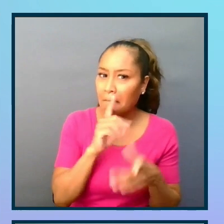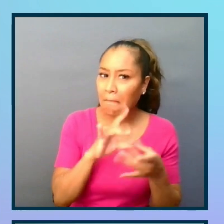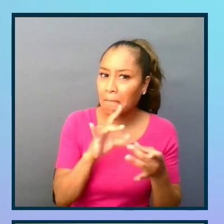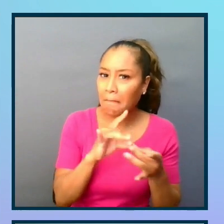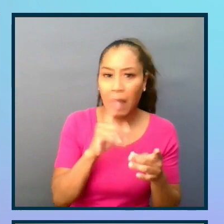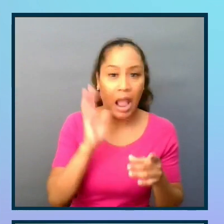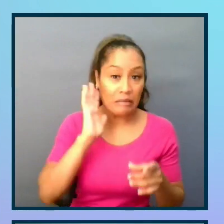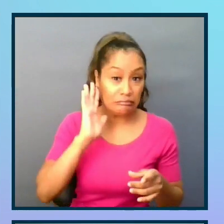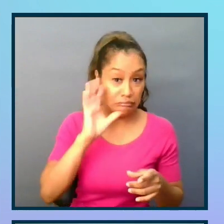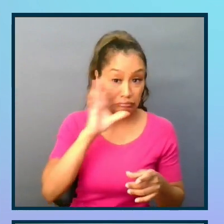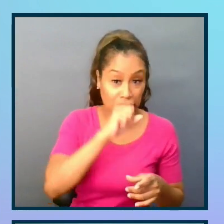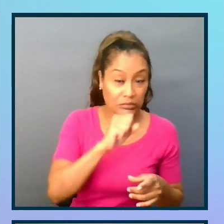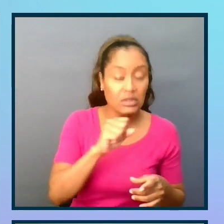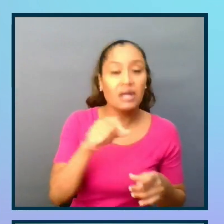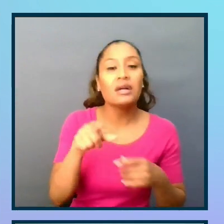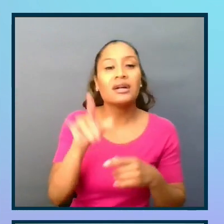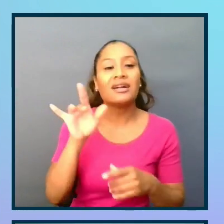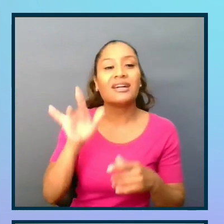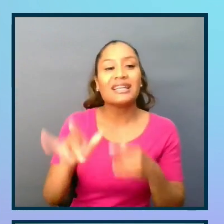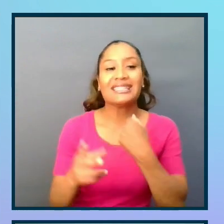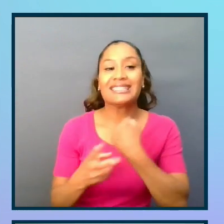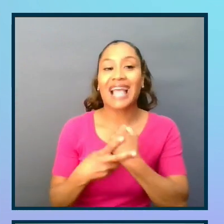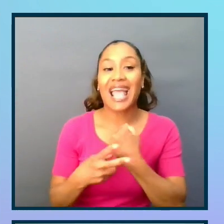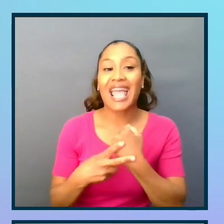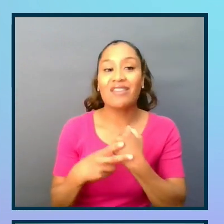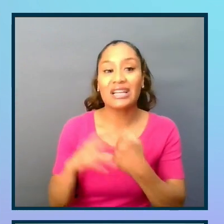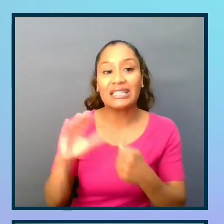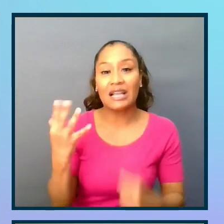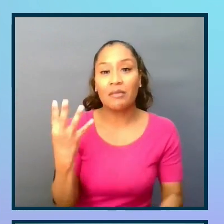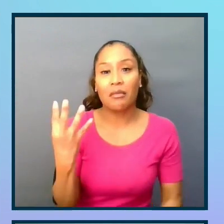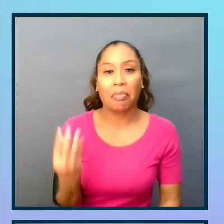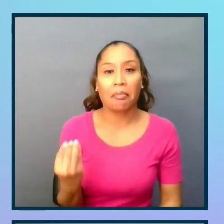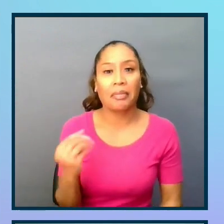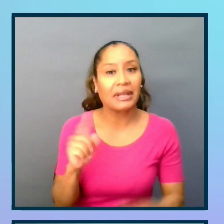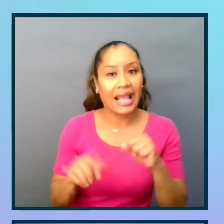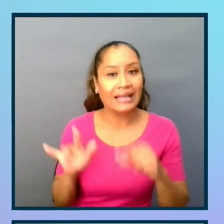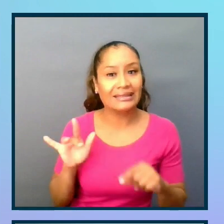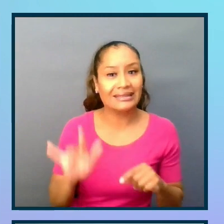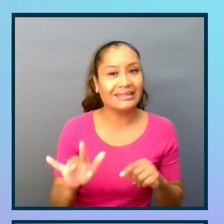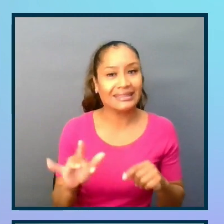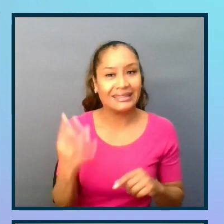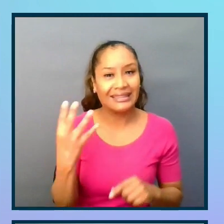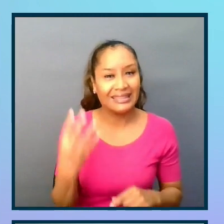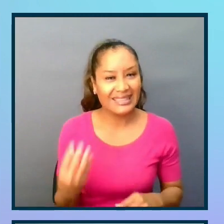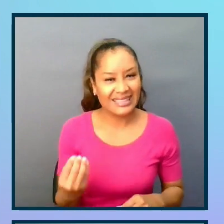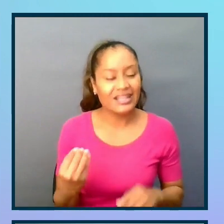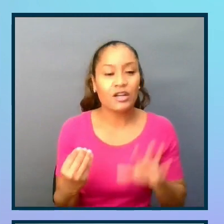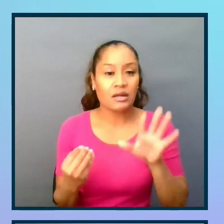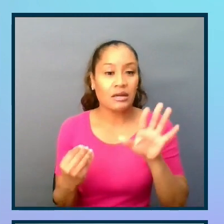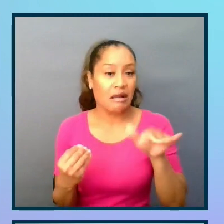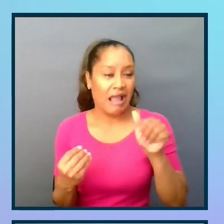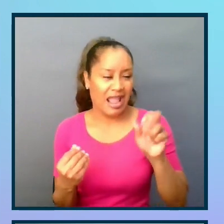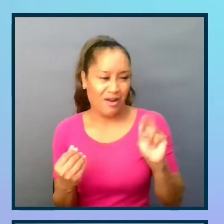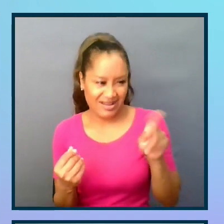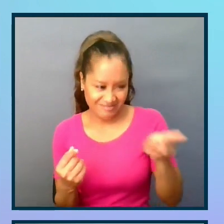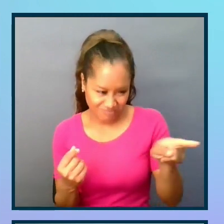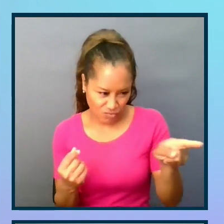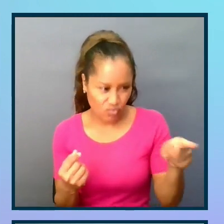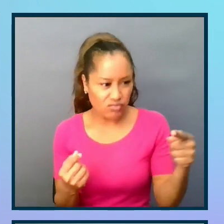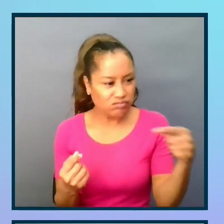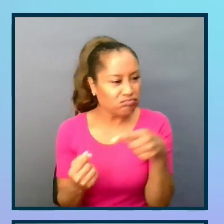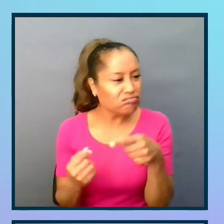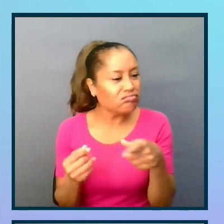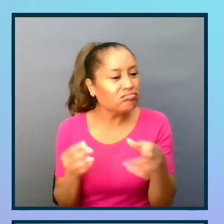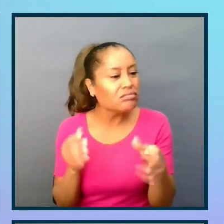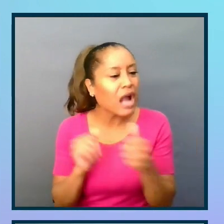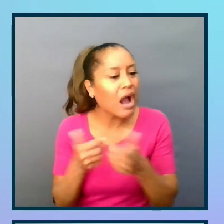do, is this save button appears to be disabled. So if you want to walk us through maybe what interaction there is, I can